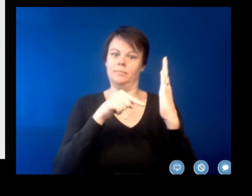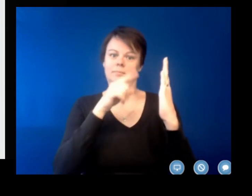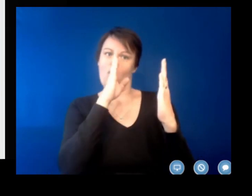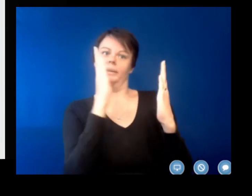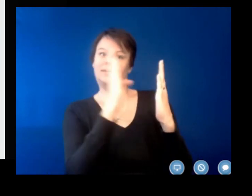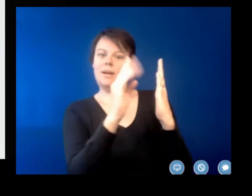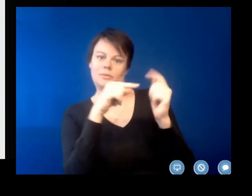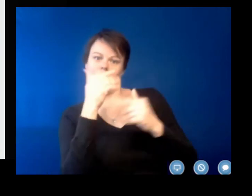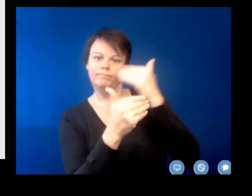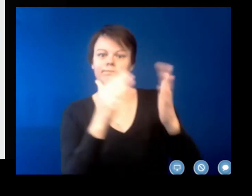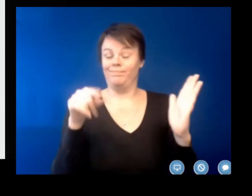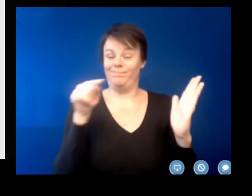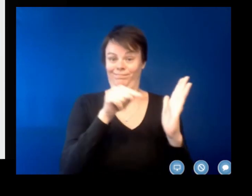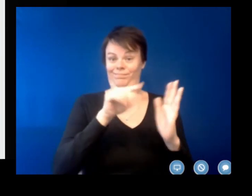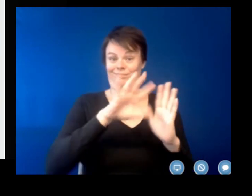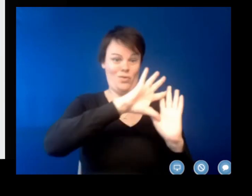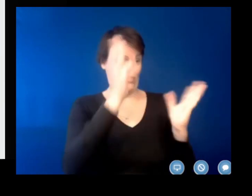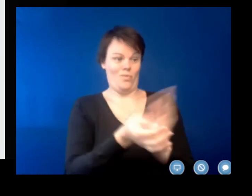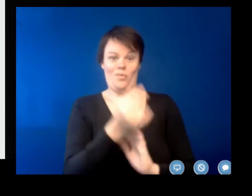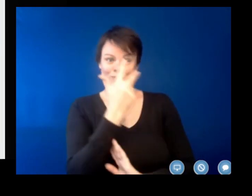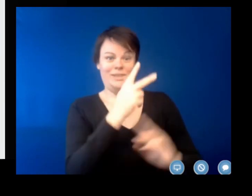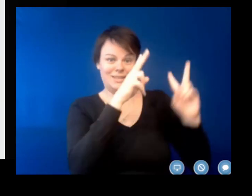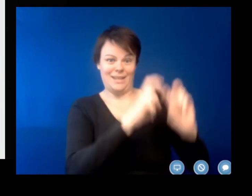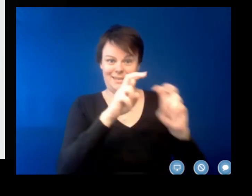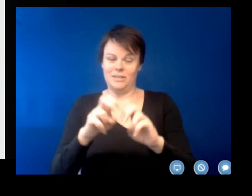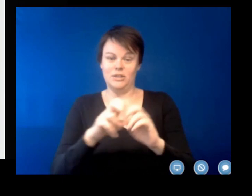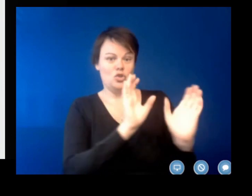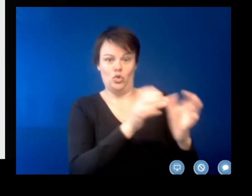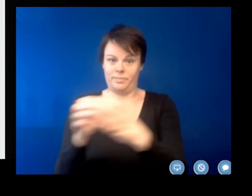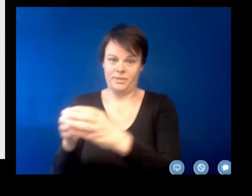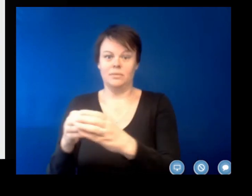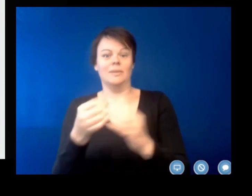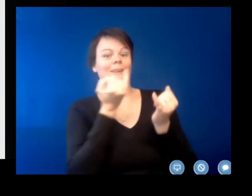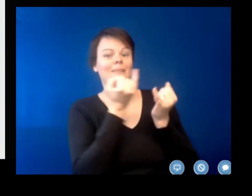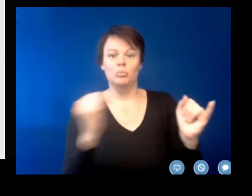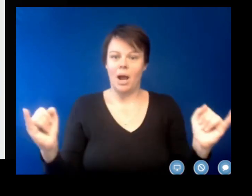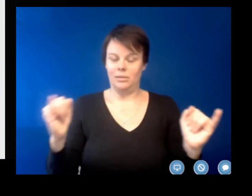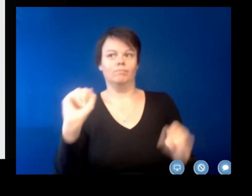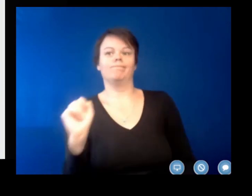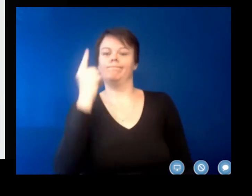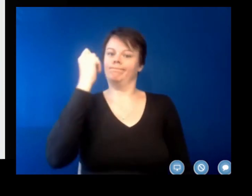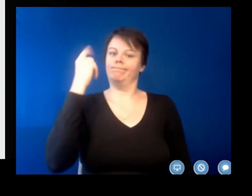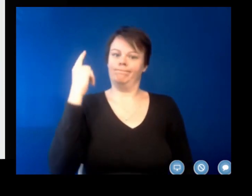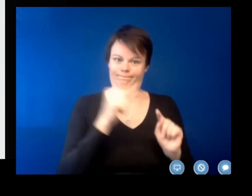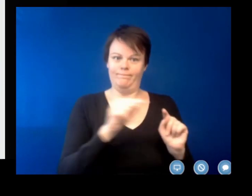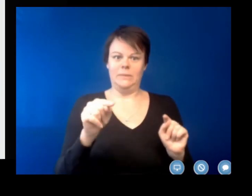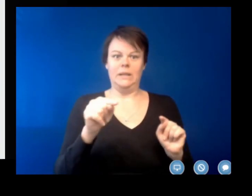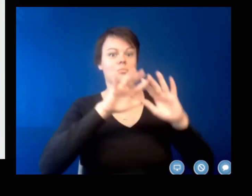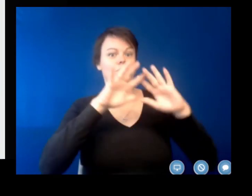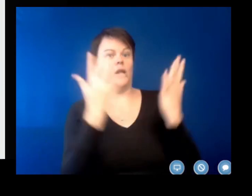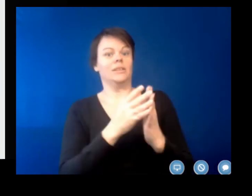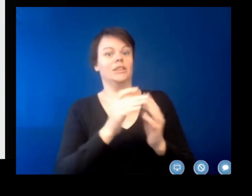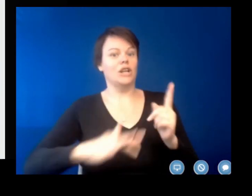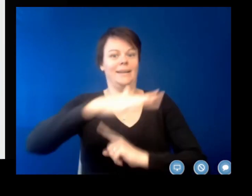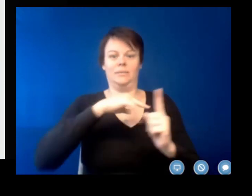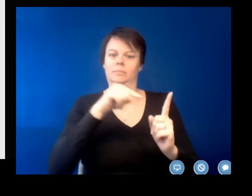and how they reflected on the motivation of their action taking. So these are 4